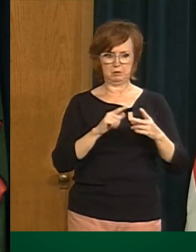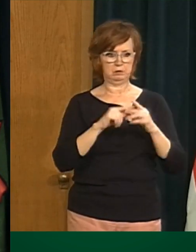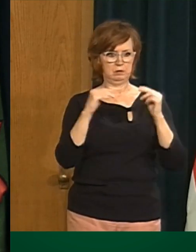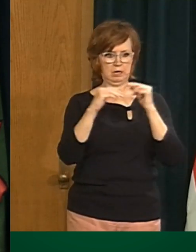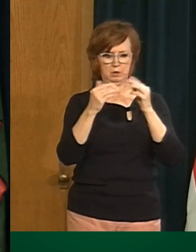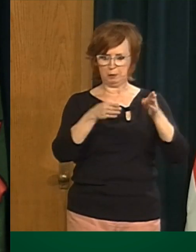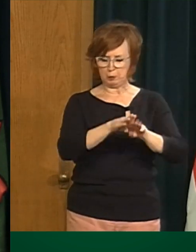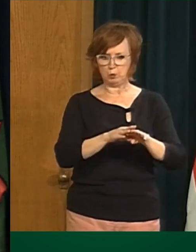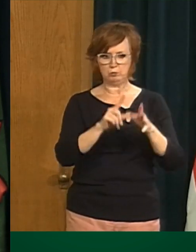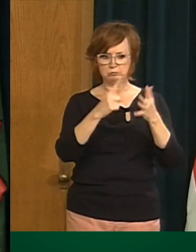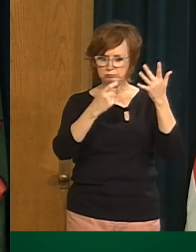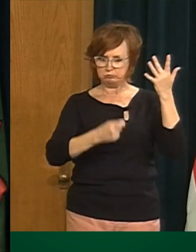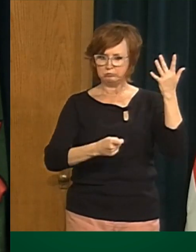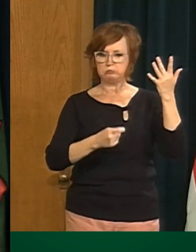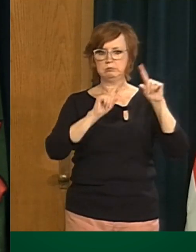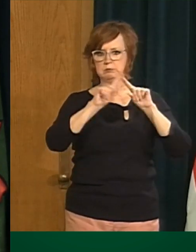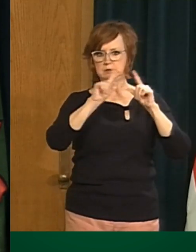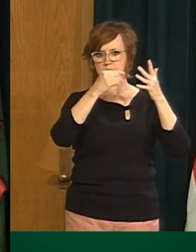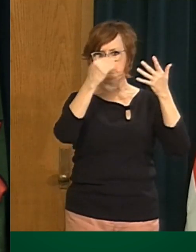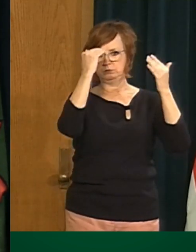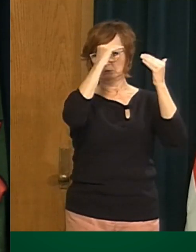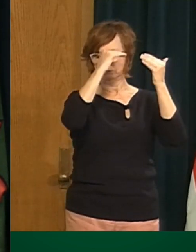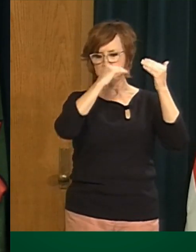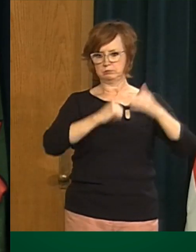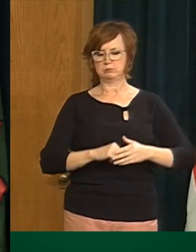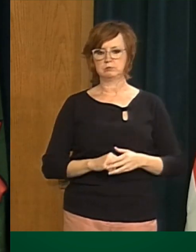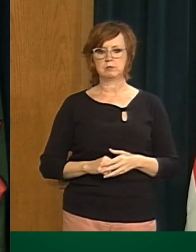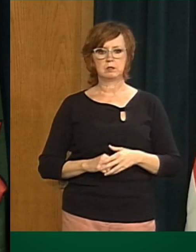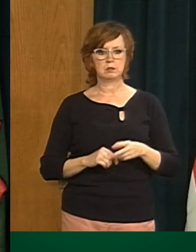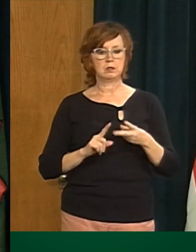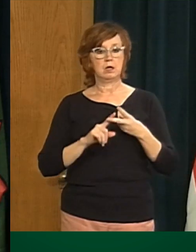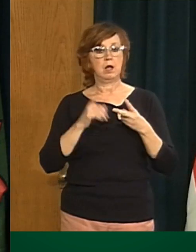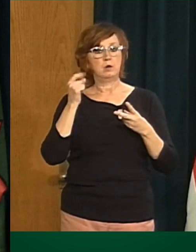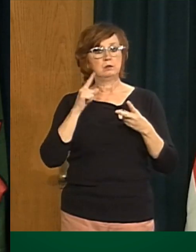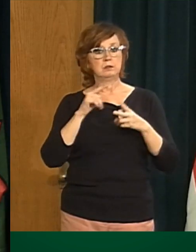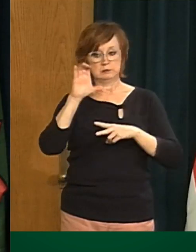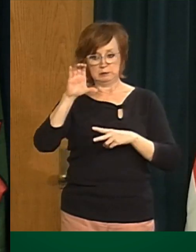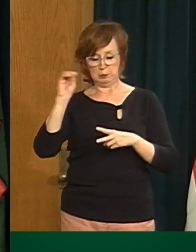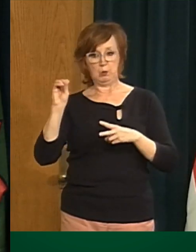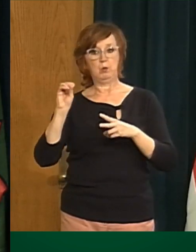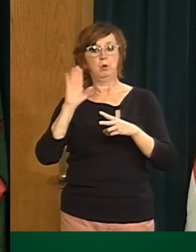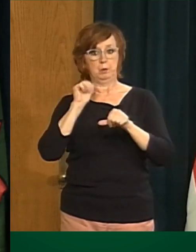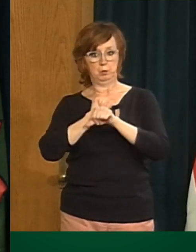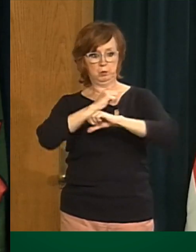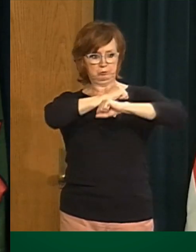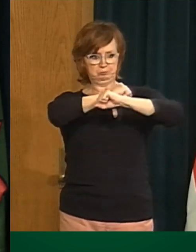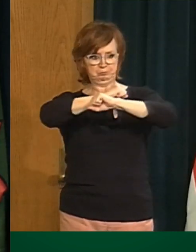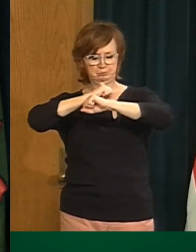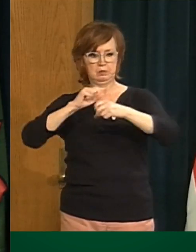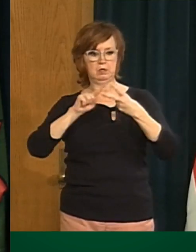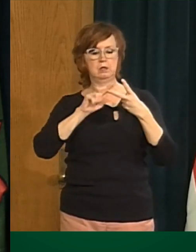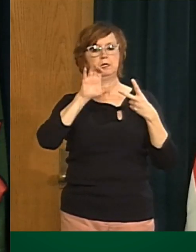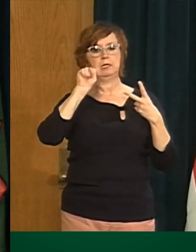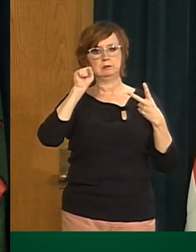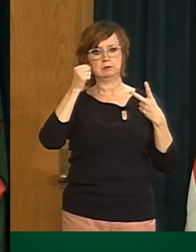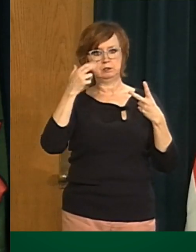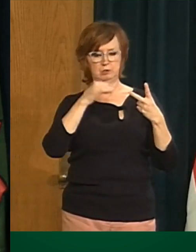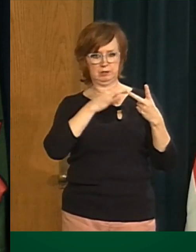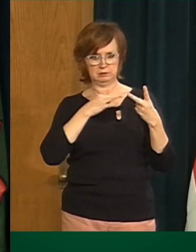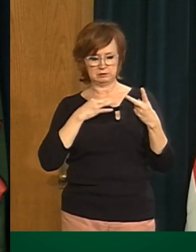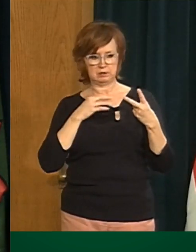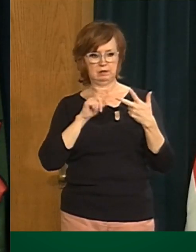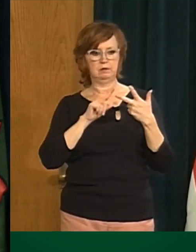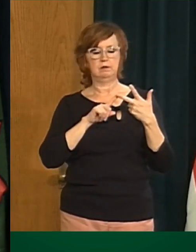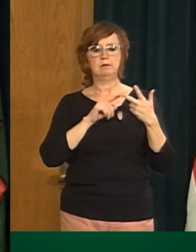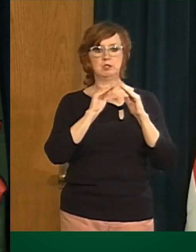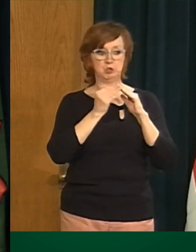staff that are there totally to support the community in the way of SHA employees that are working alongside community members in our